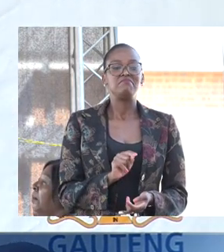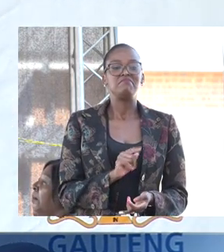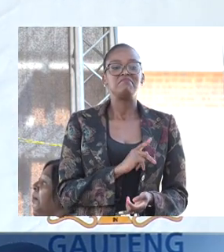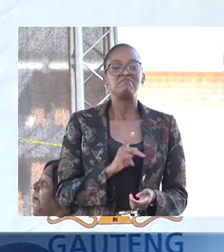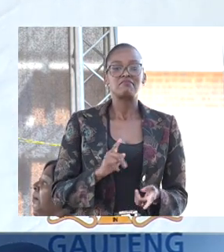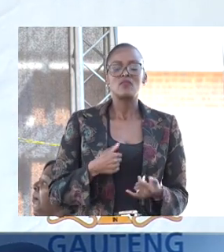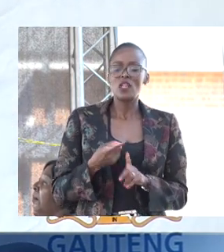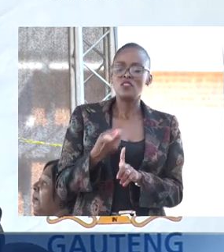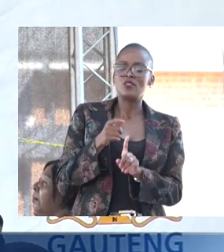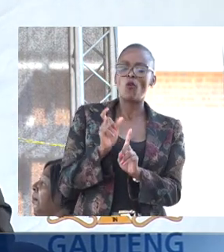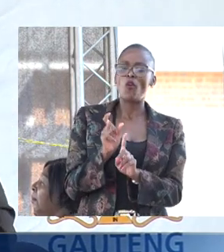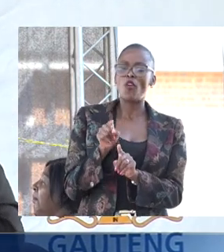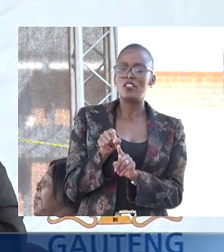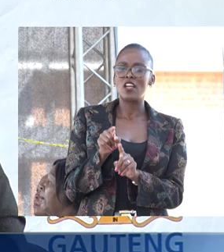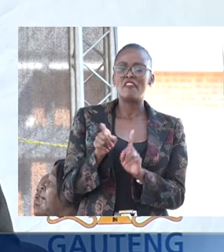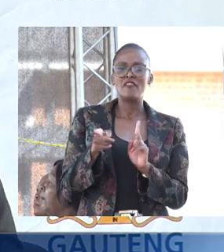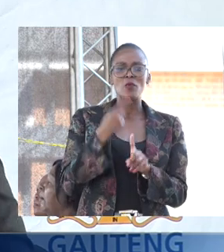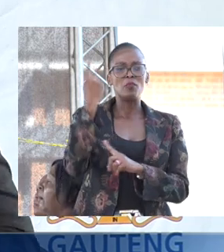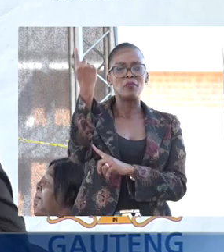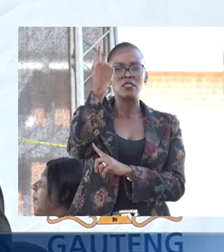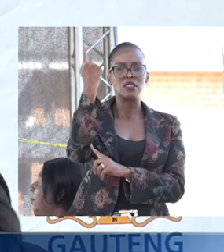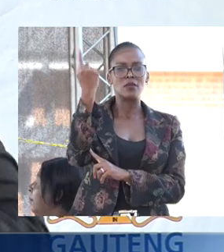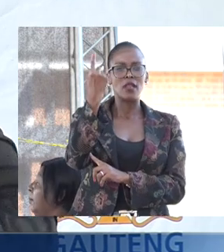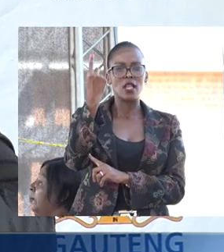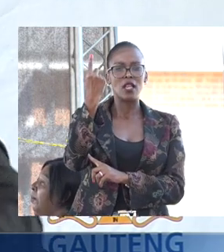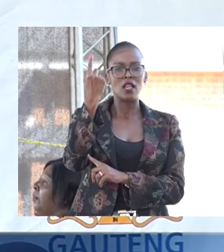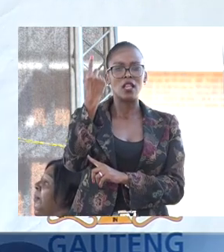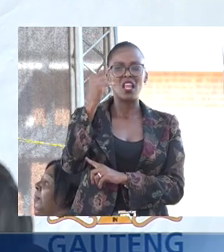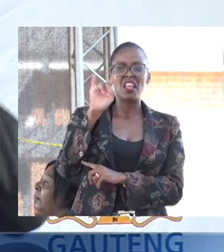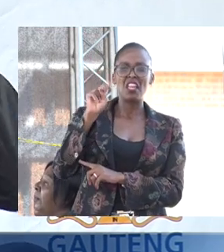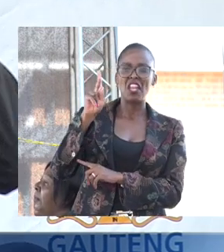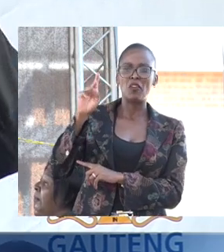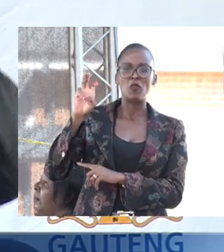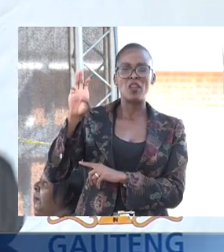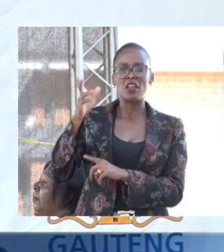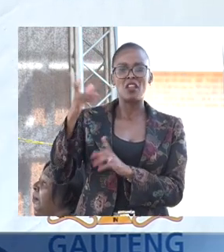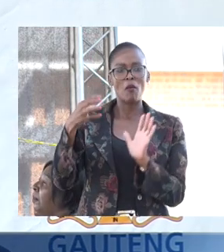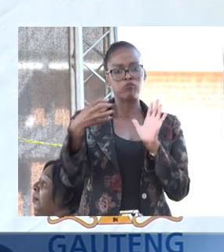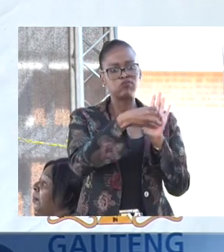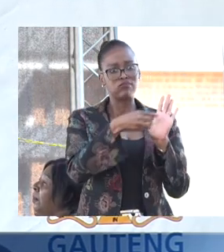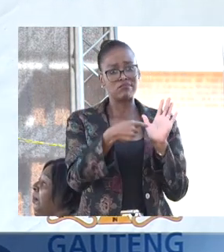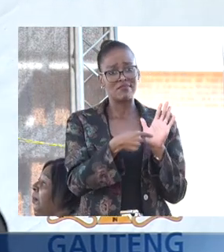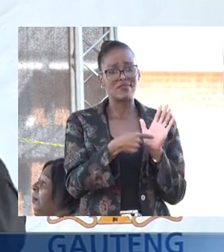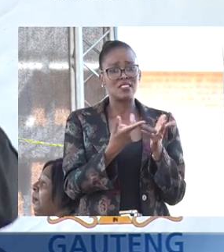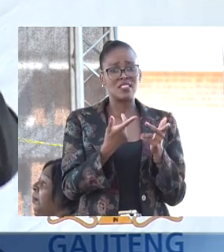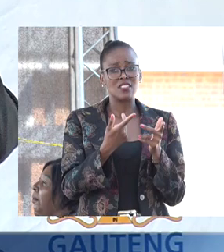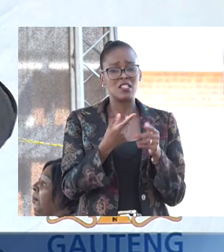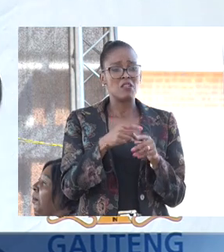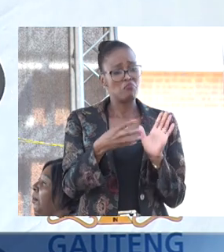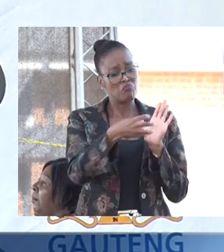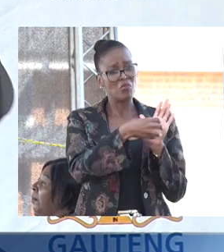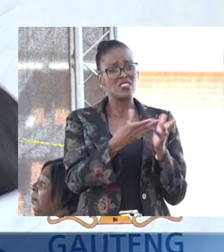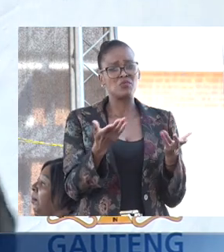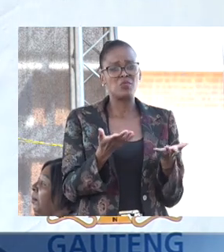took a quote from a principal in Ngoy Academy. He had posted it, primary school, he had posted